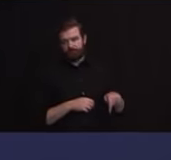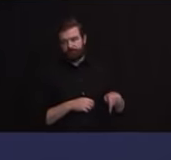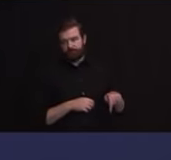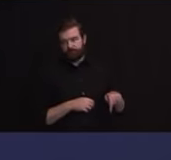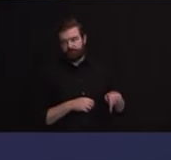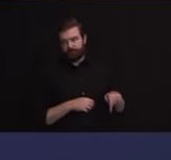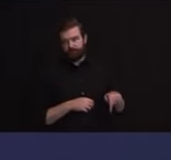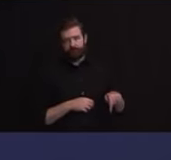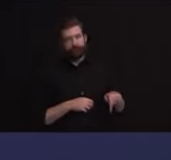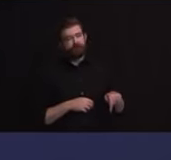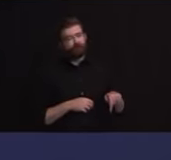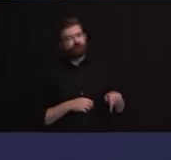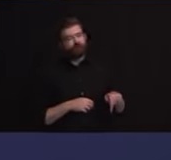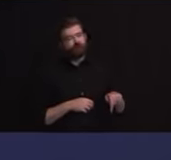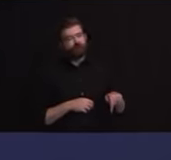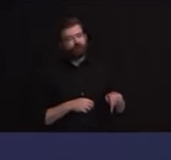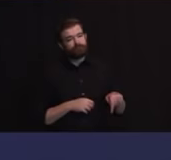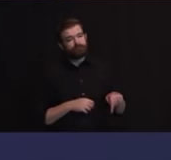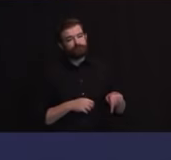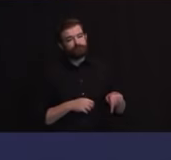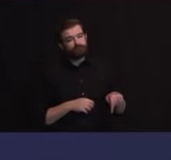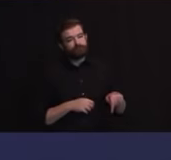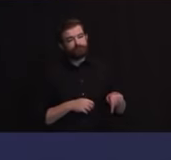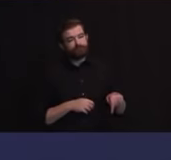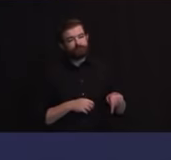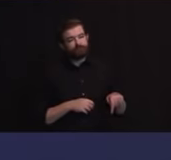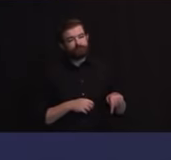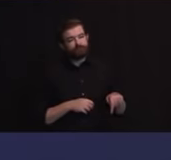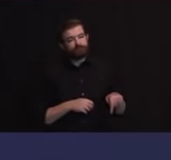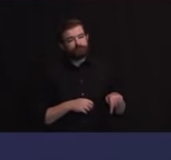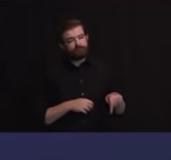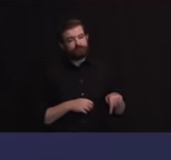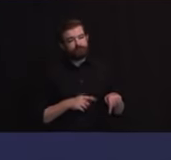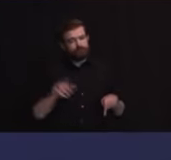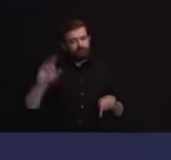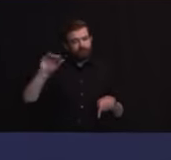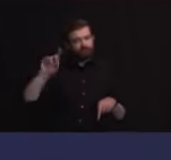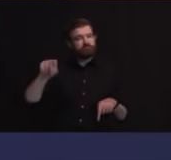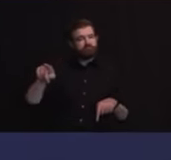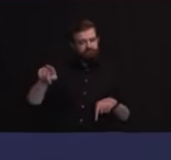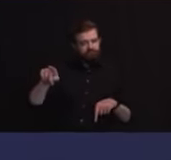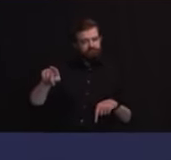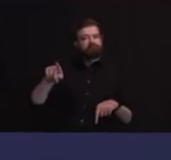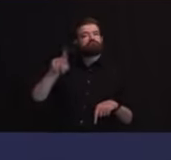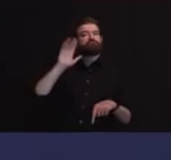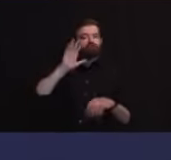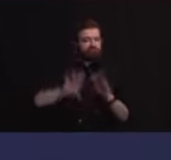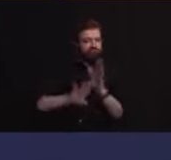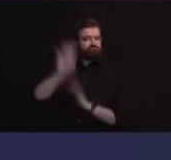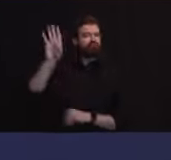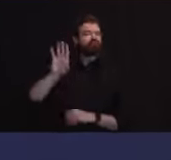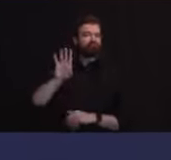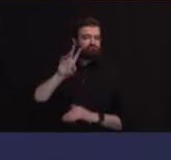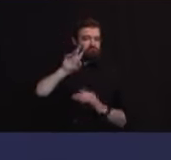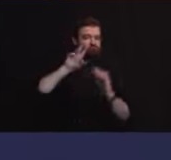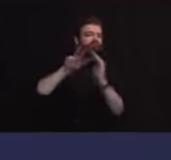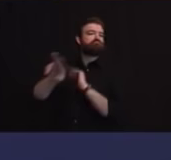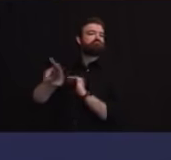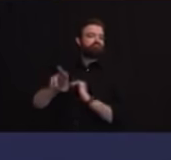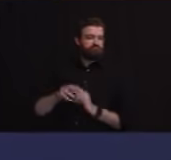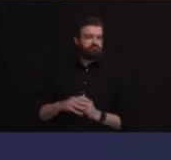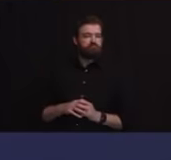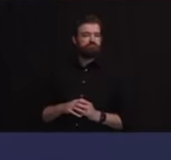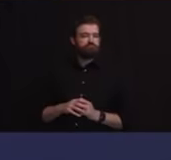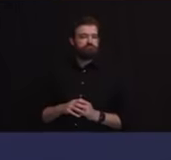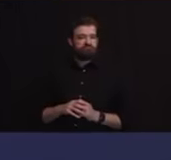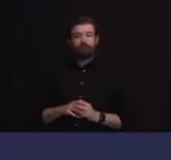enormous, enormous promise in the years ahead. So good to see you. Nikita. Good afternoon, Governor.